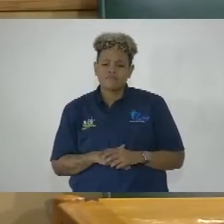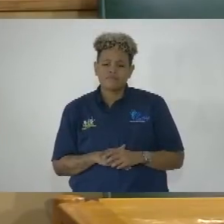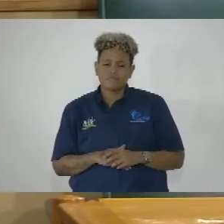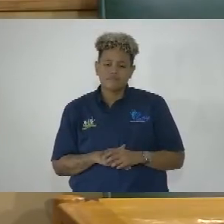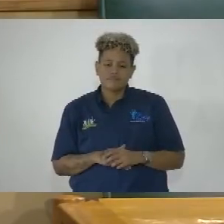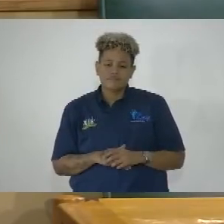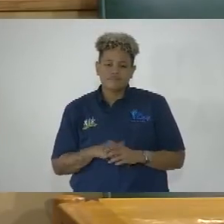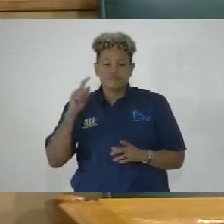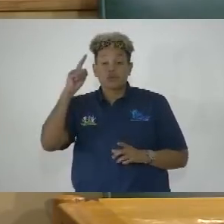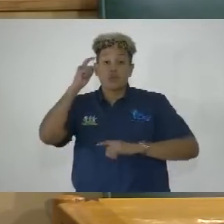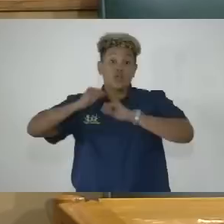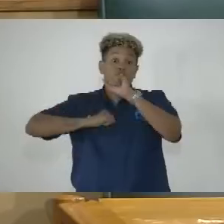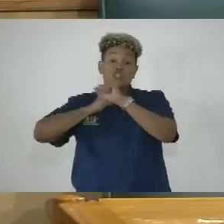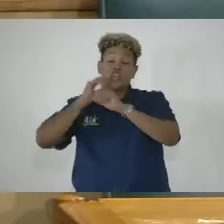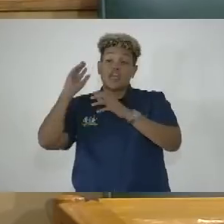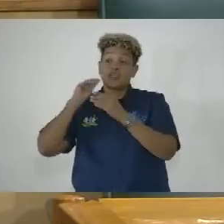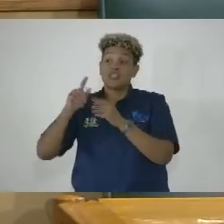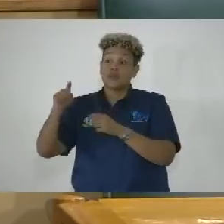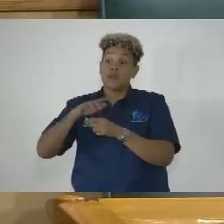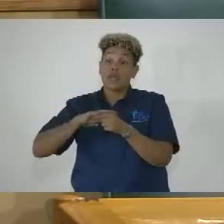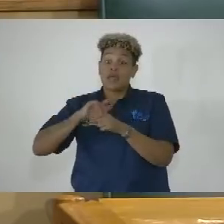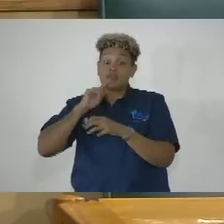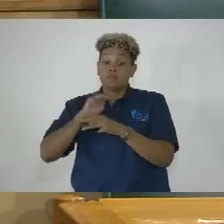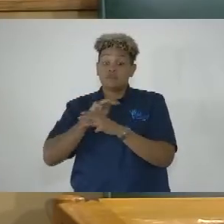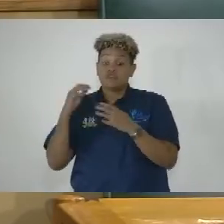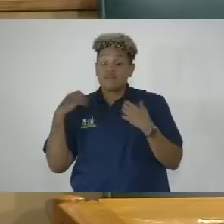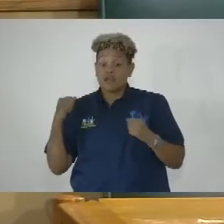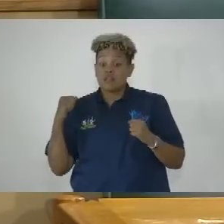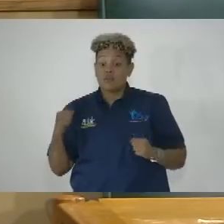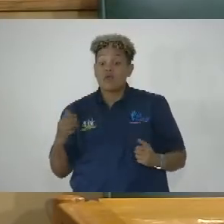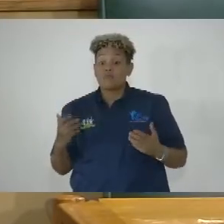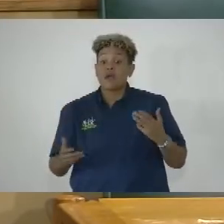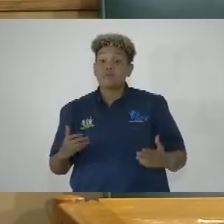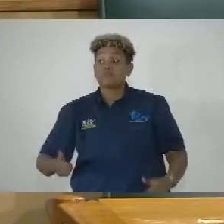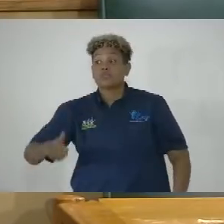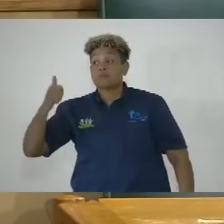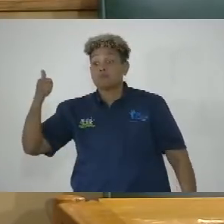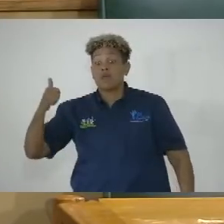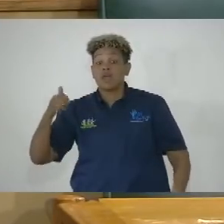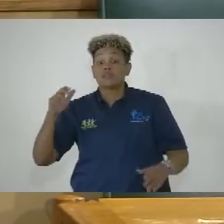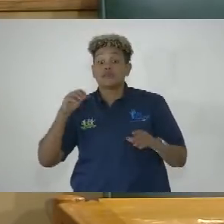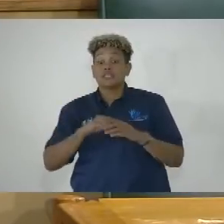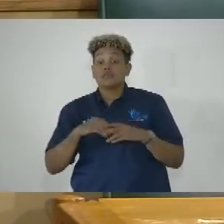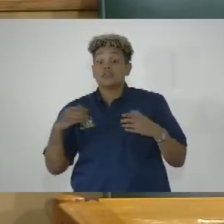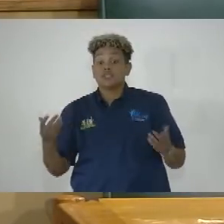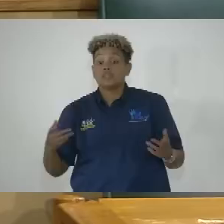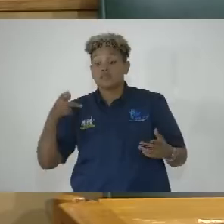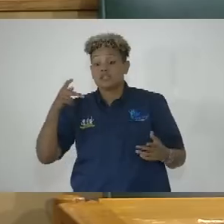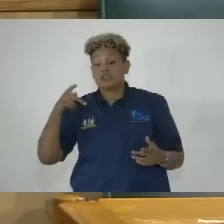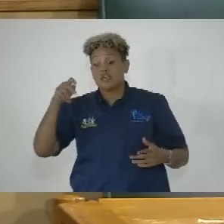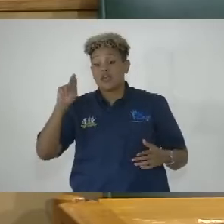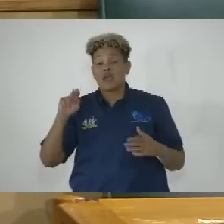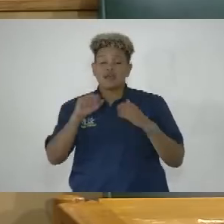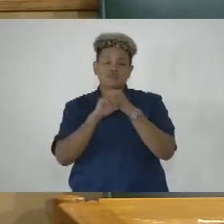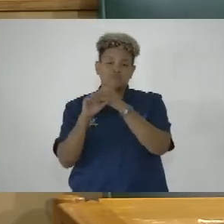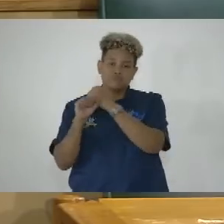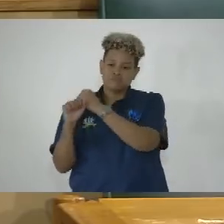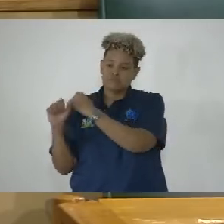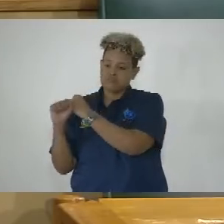The one area that the Ministry of Health and Wellness is perhaps best in class in is public relations.